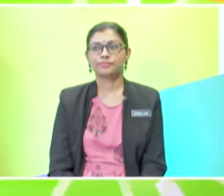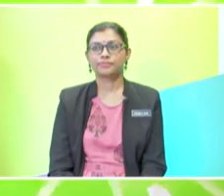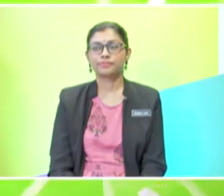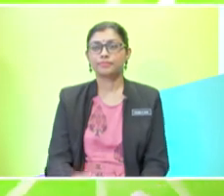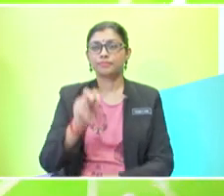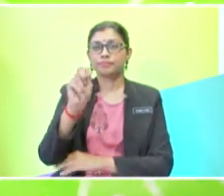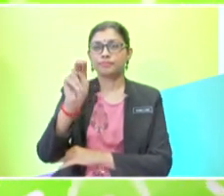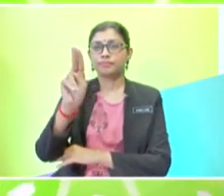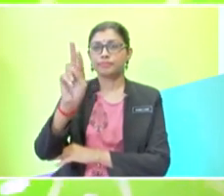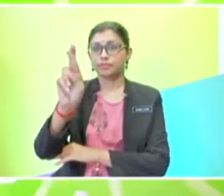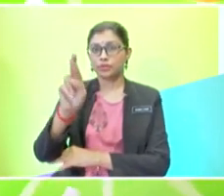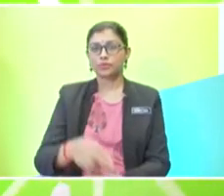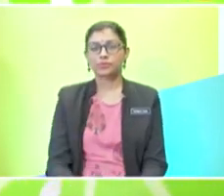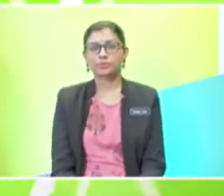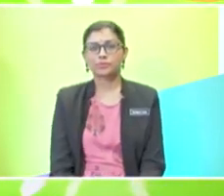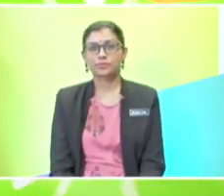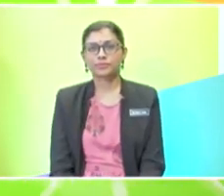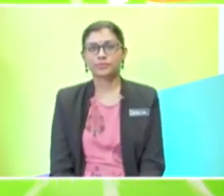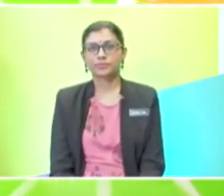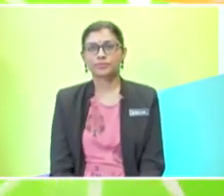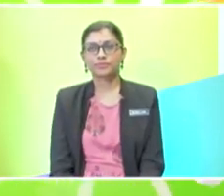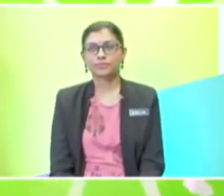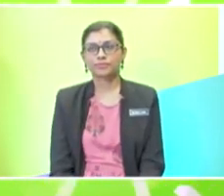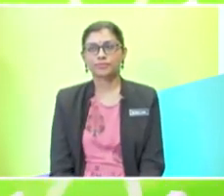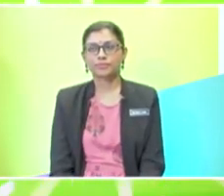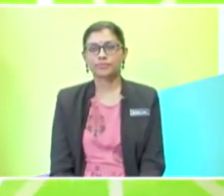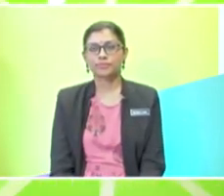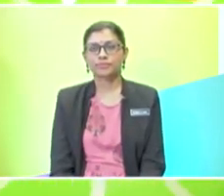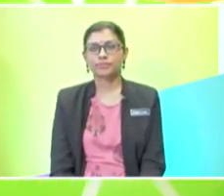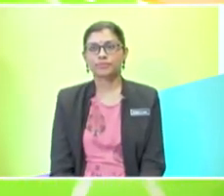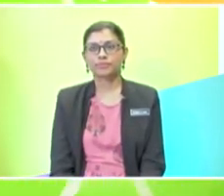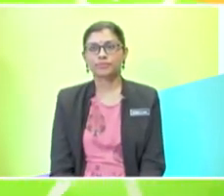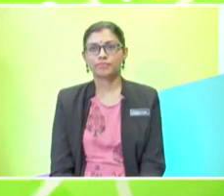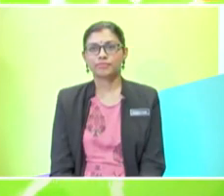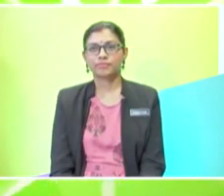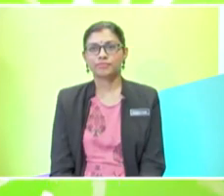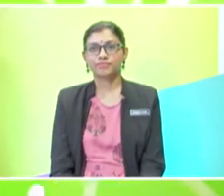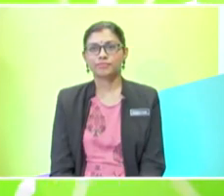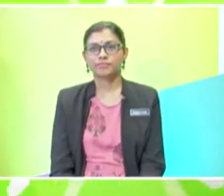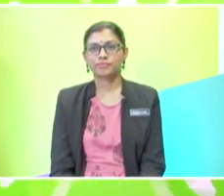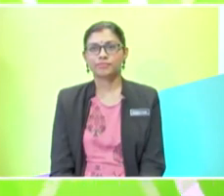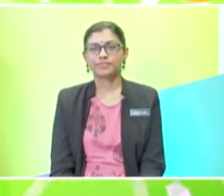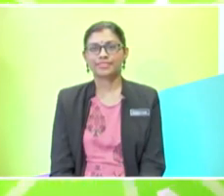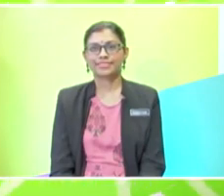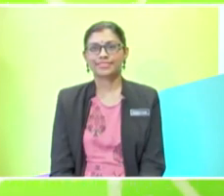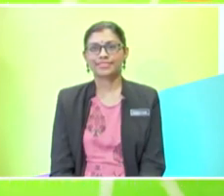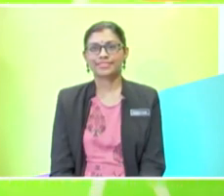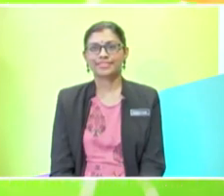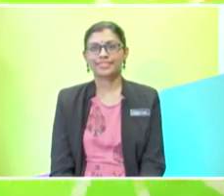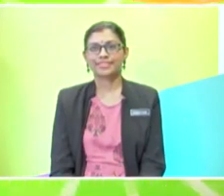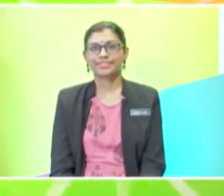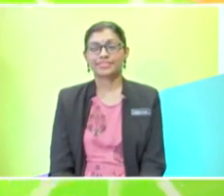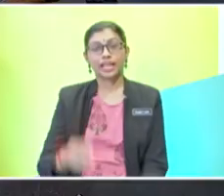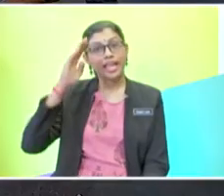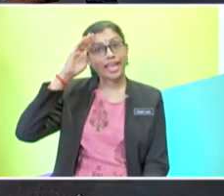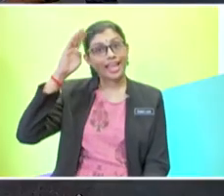Hi, Fala. And Fala is accompanied by her teacher, Miss Habibah. Yes. All right. Hello and